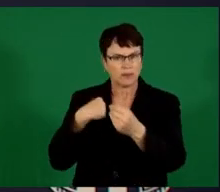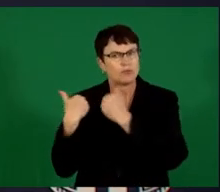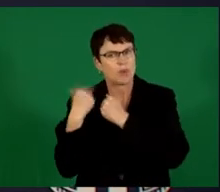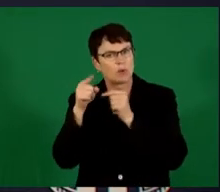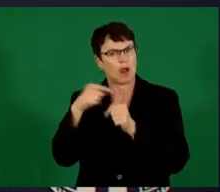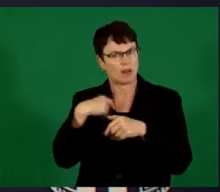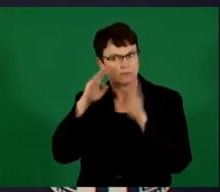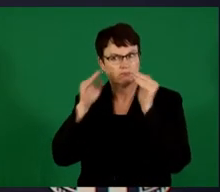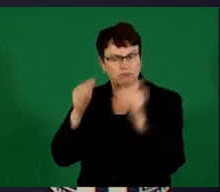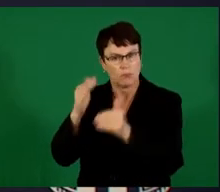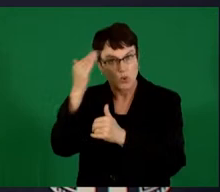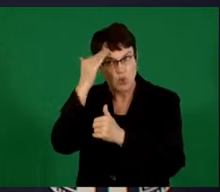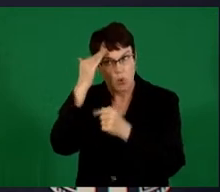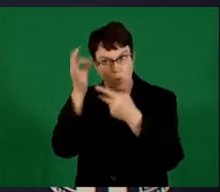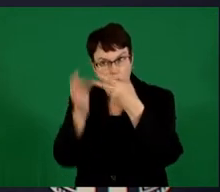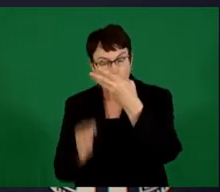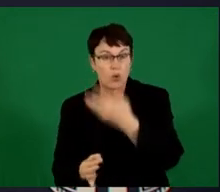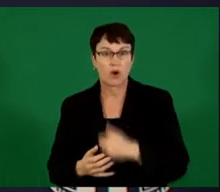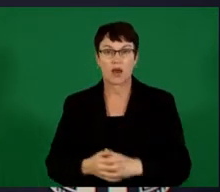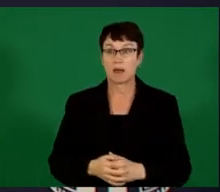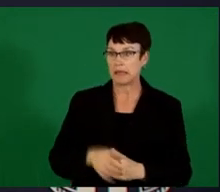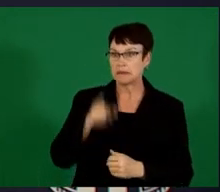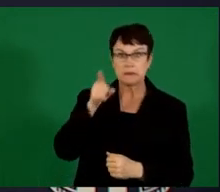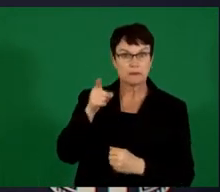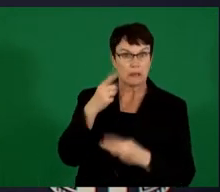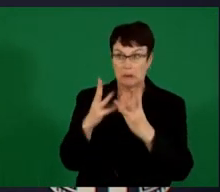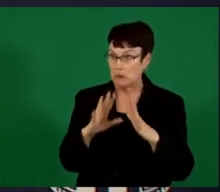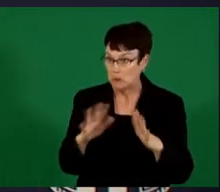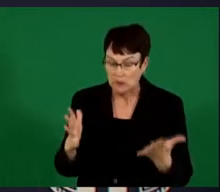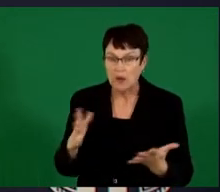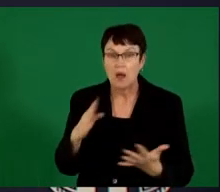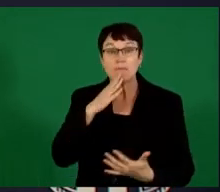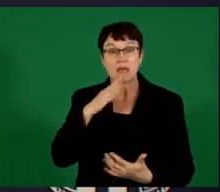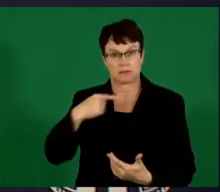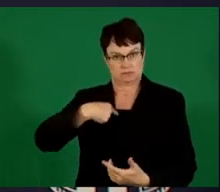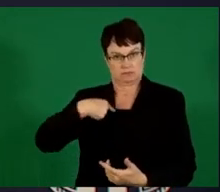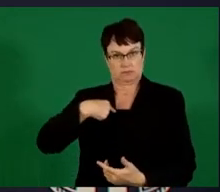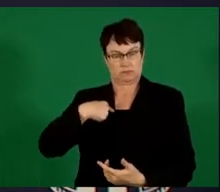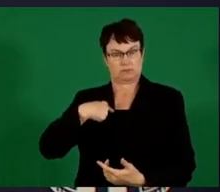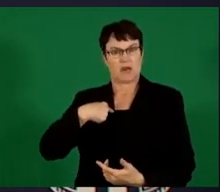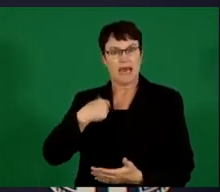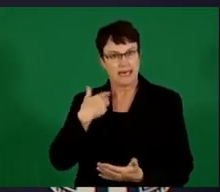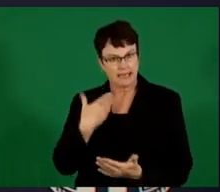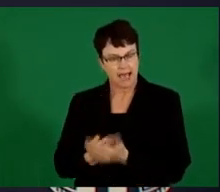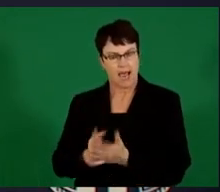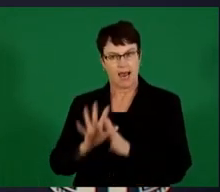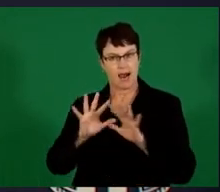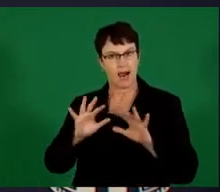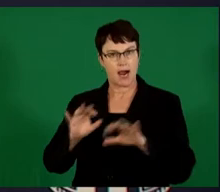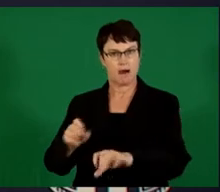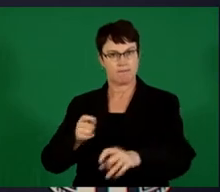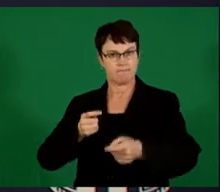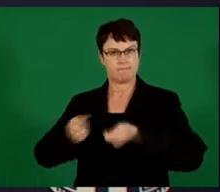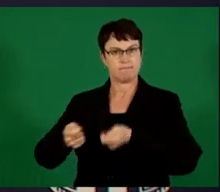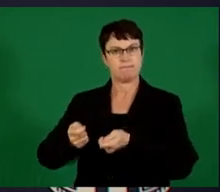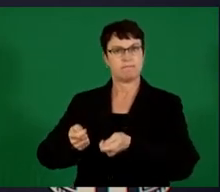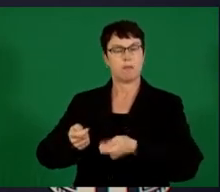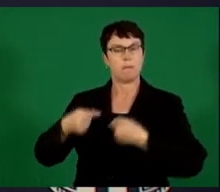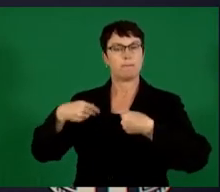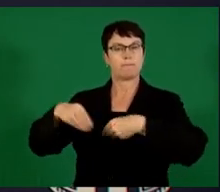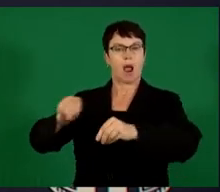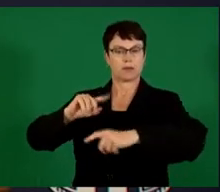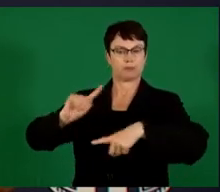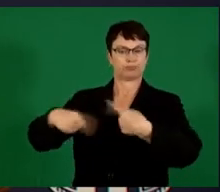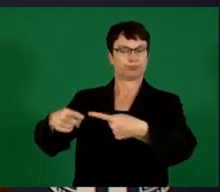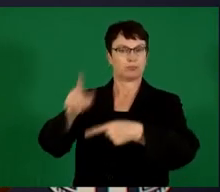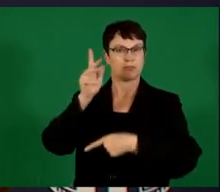stability. And when financial markets are not functioning, the central bank steps in to make sure financial markets function, because we